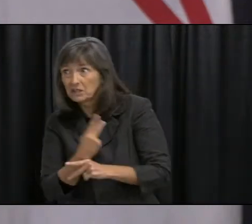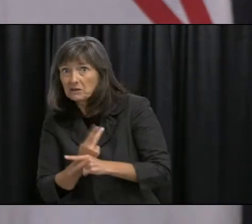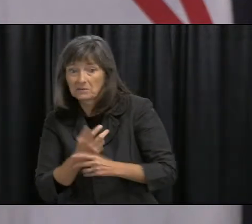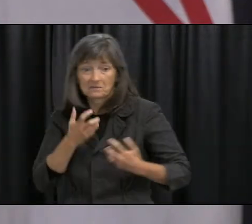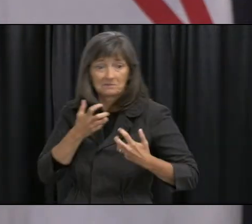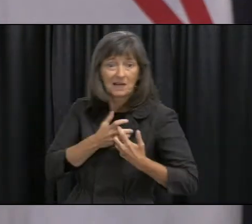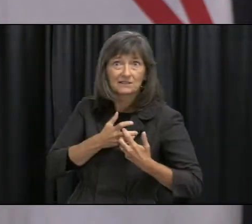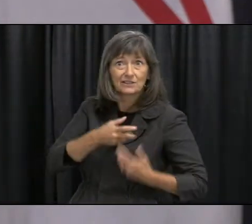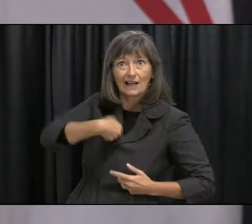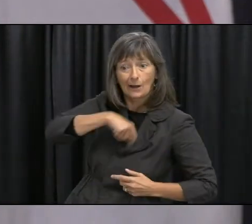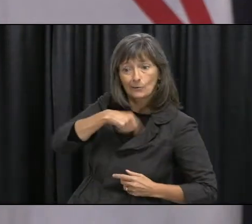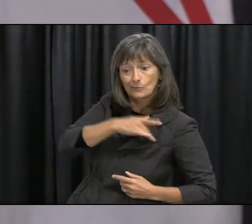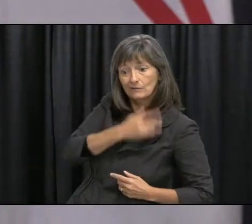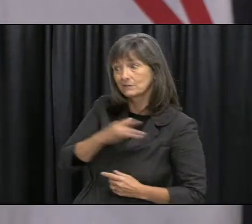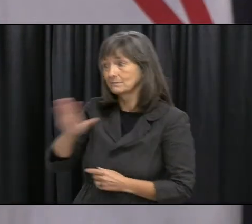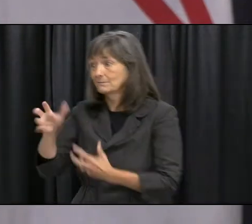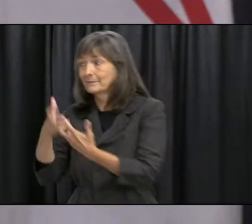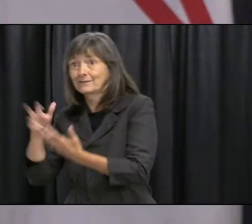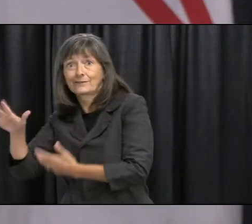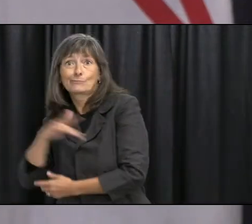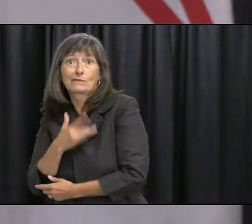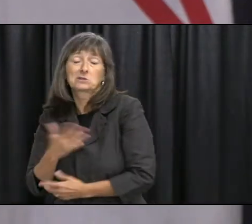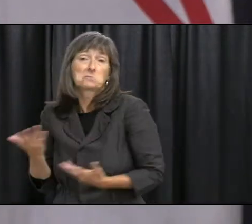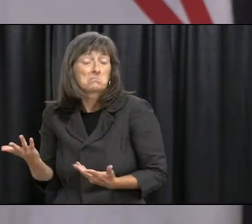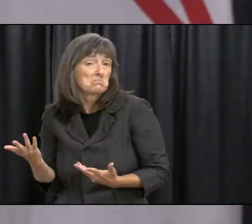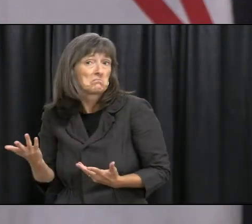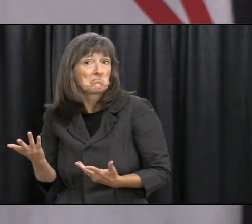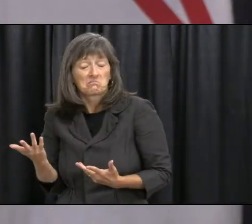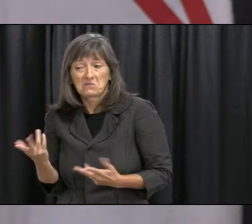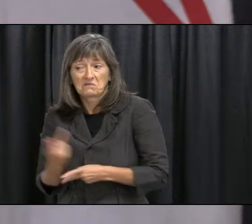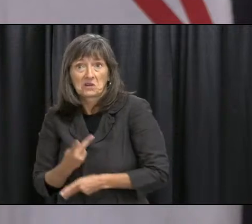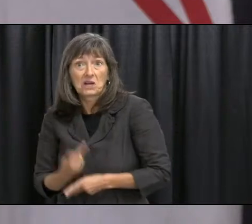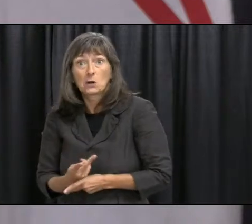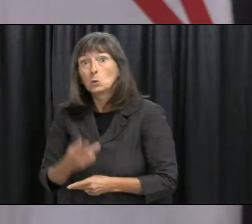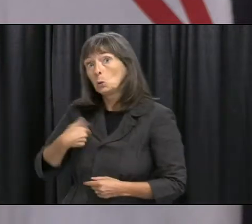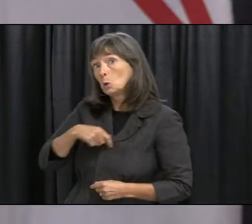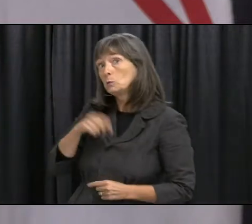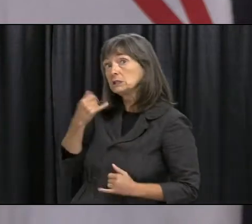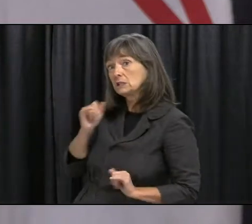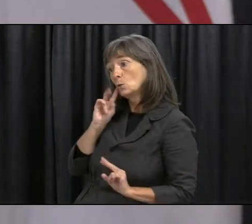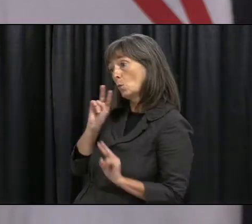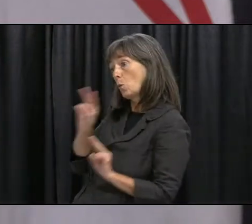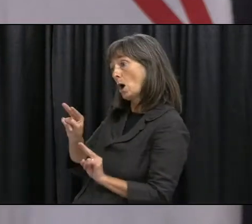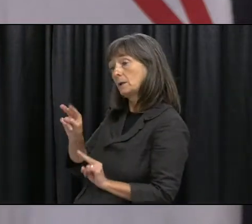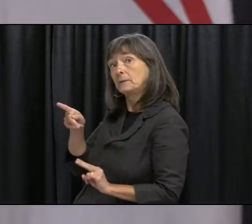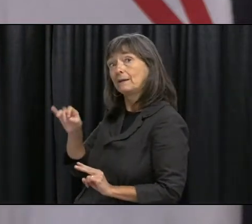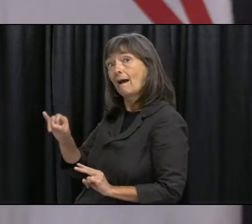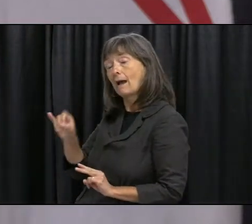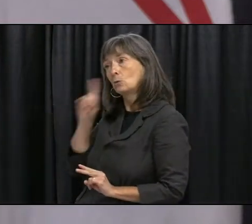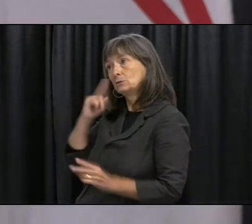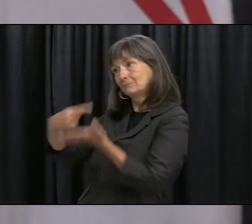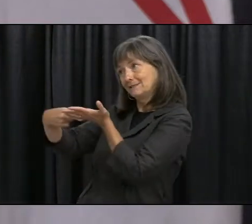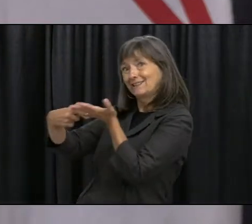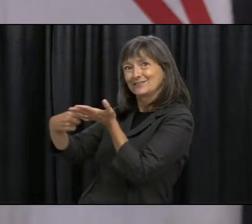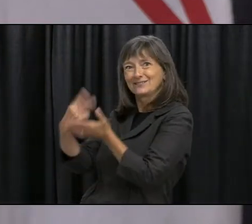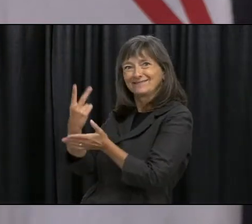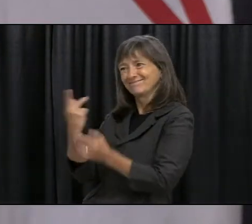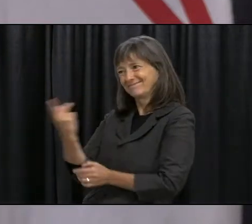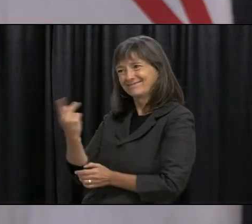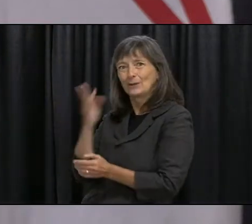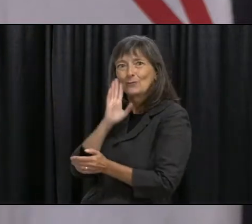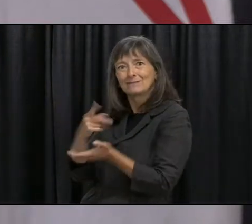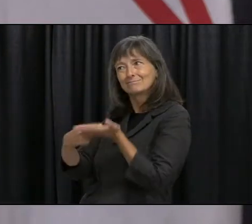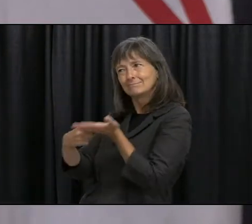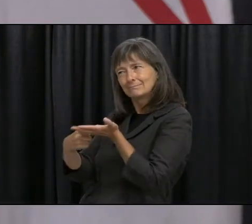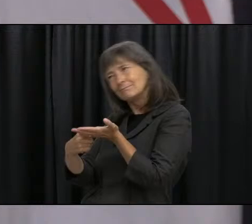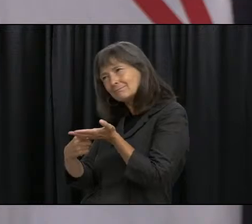that that will work best. So we'll certainly be looking at what PEI is doing and comparing notes, and as time goes